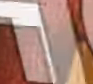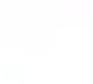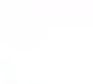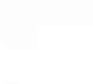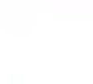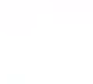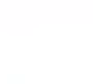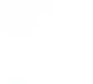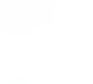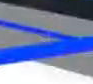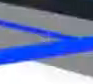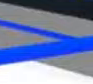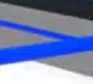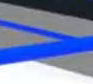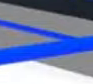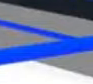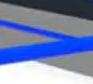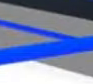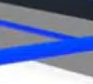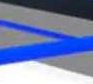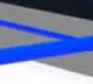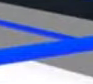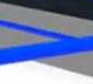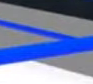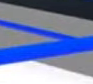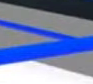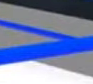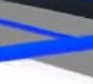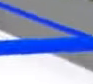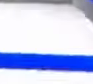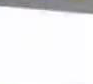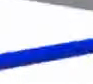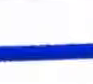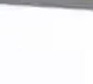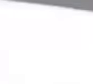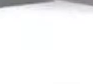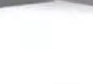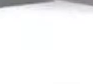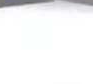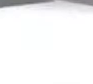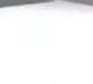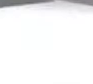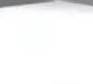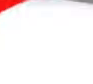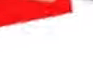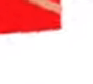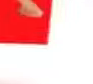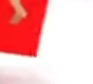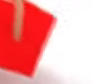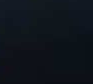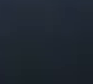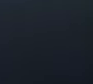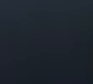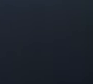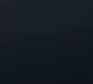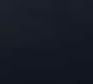Headache charges forward with a steady right and a left hook. Action dodges. He misses out with an inch. Wait a minute. Mr. Action launches back with a